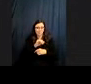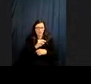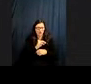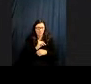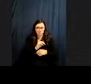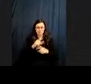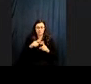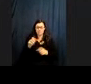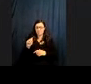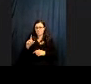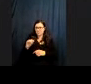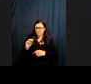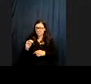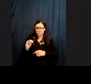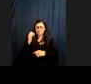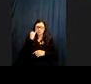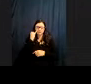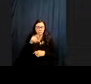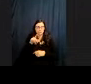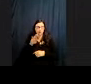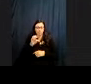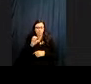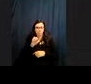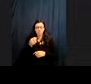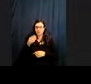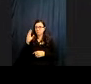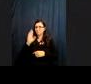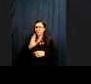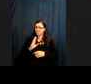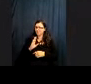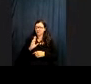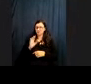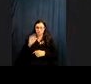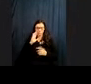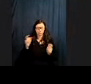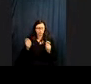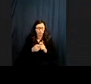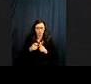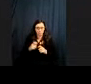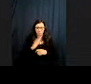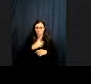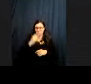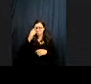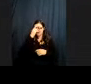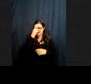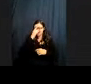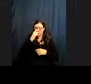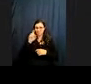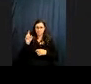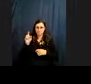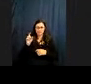Adam, if particle or God, would that change our minds?